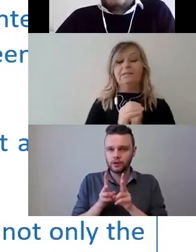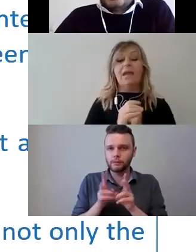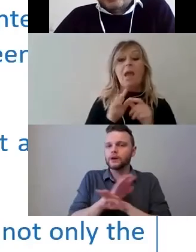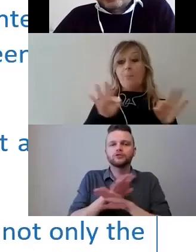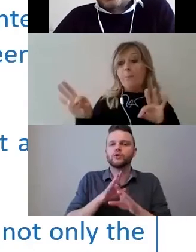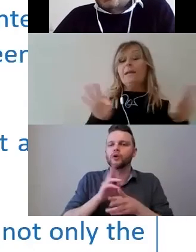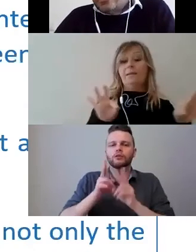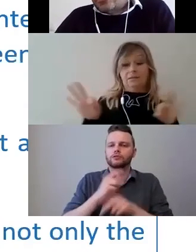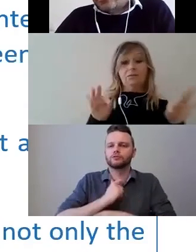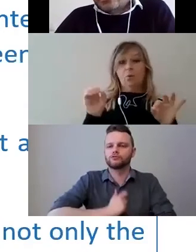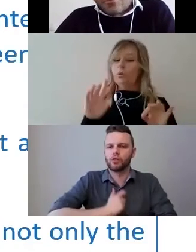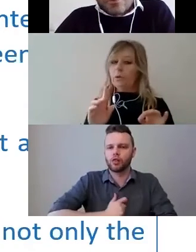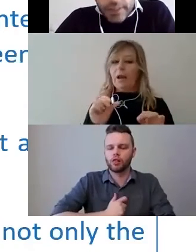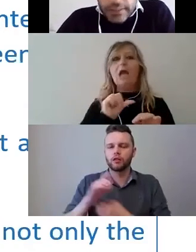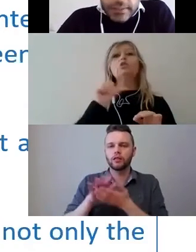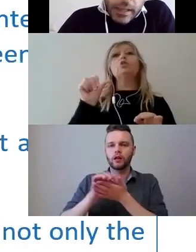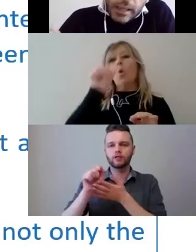interpreter. The cultural mediation is